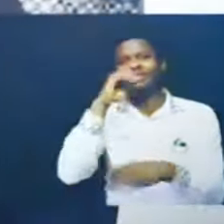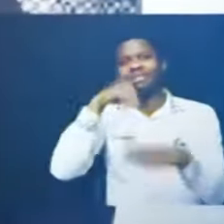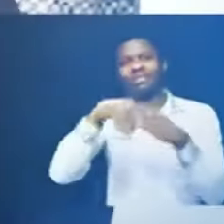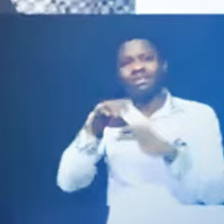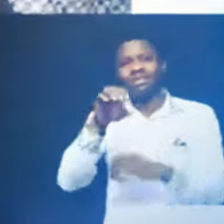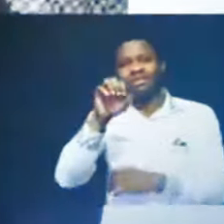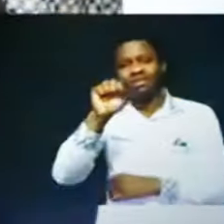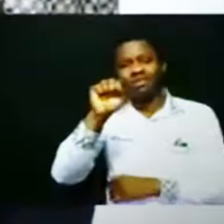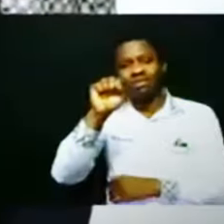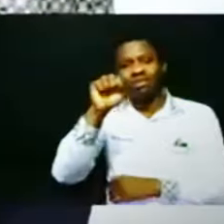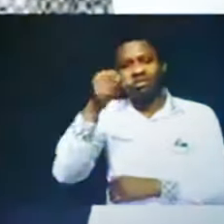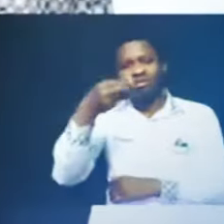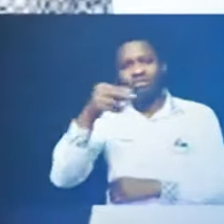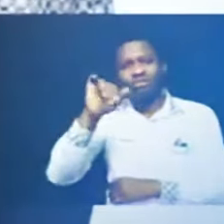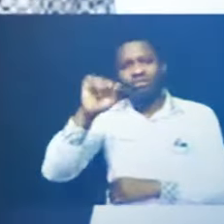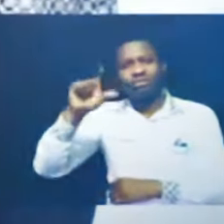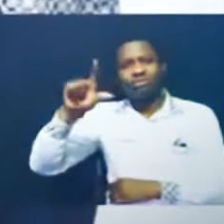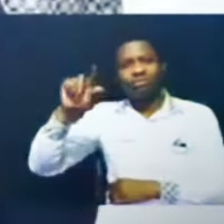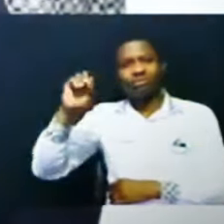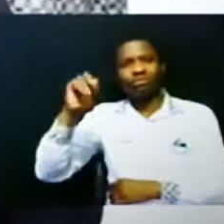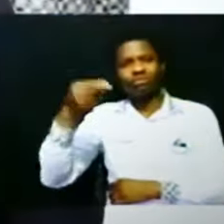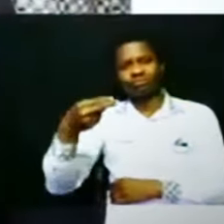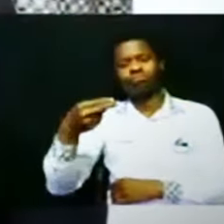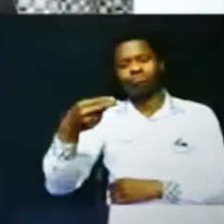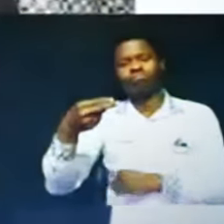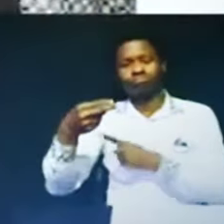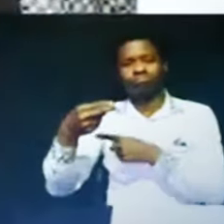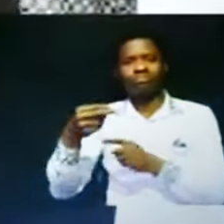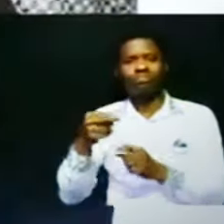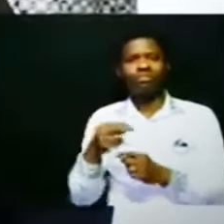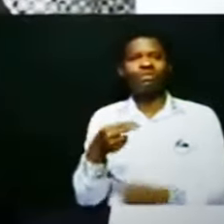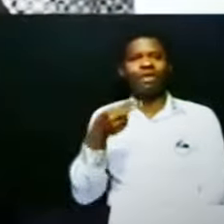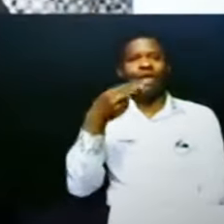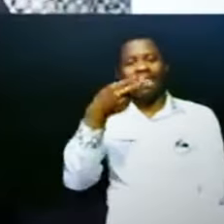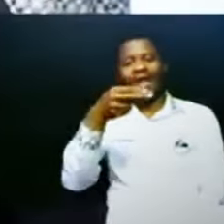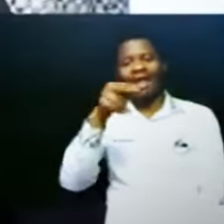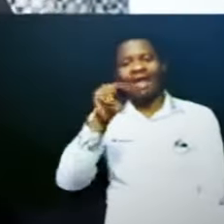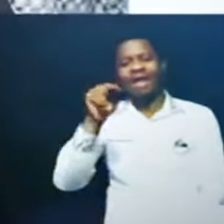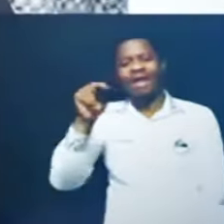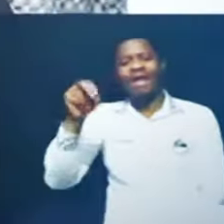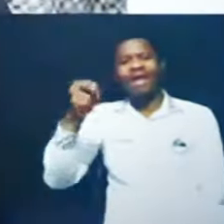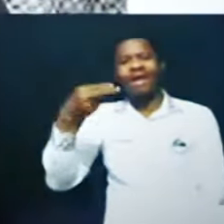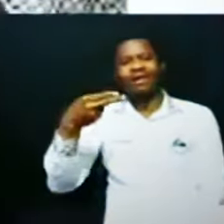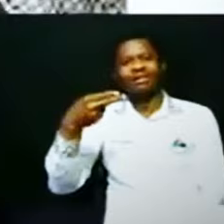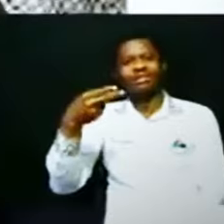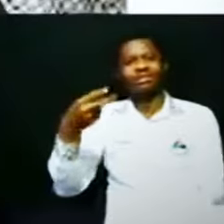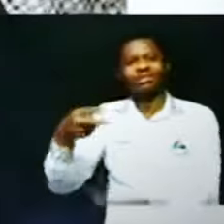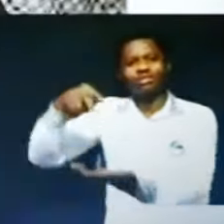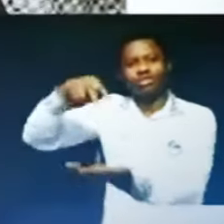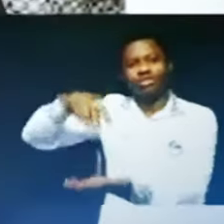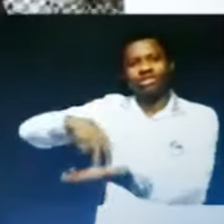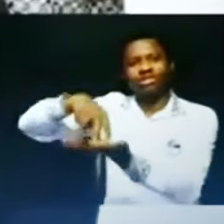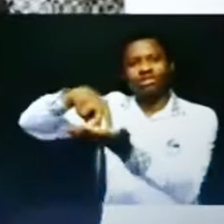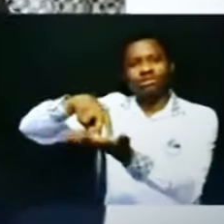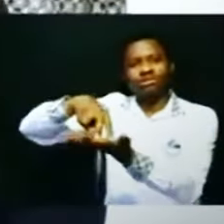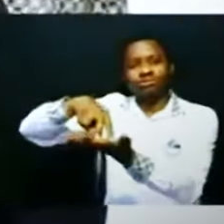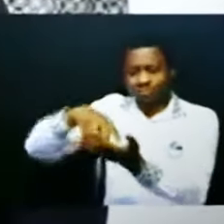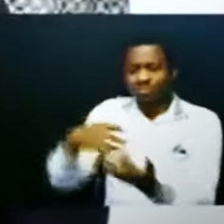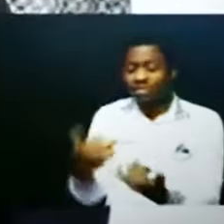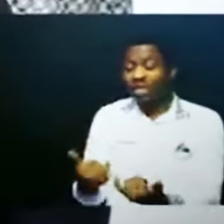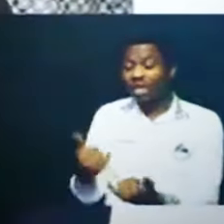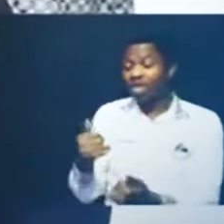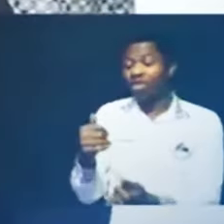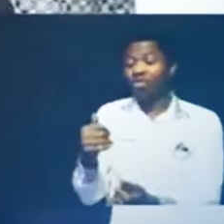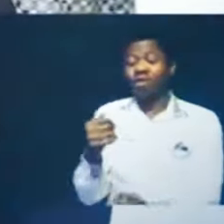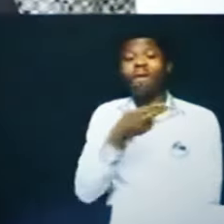priest was sitting on his chair by the doorpost of the Lord's house. Na debi wodidi ye